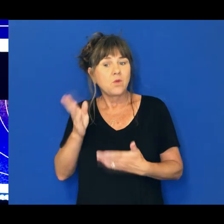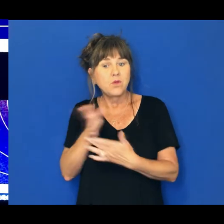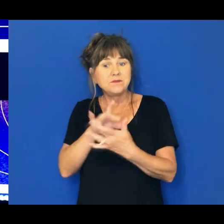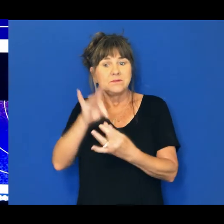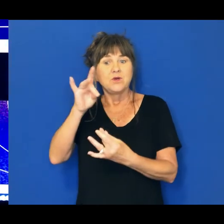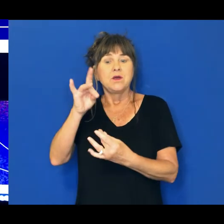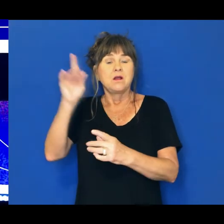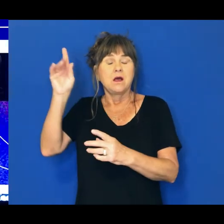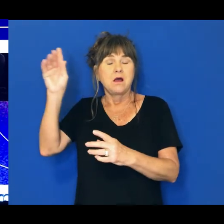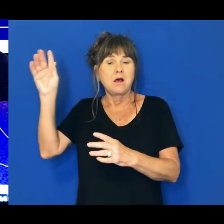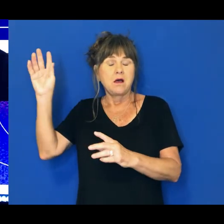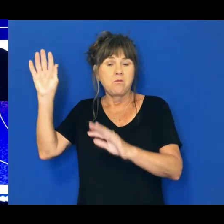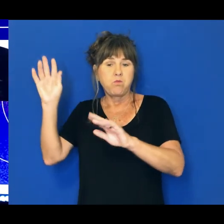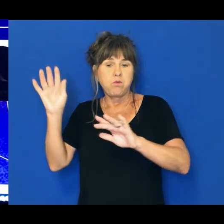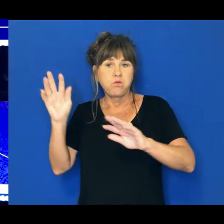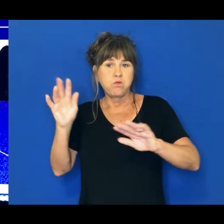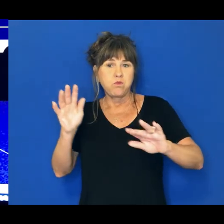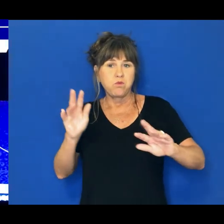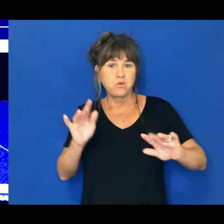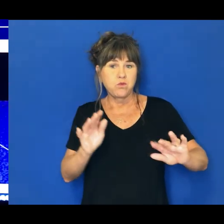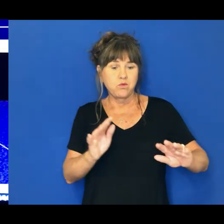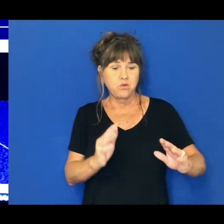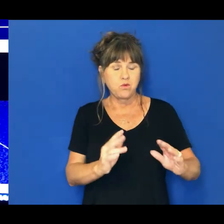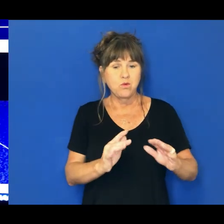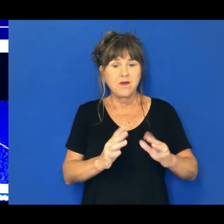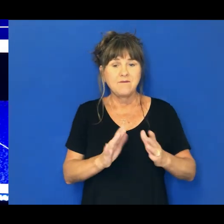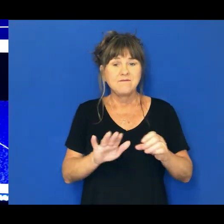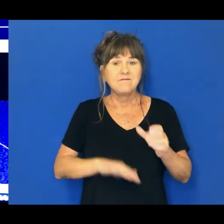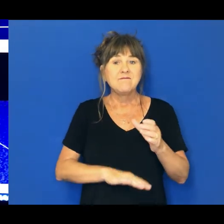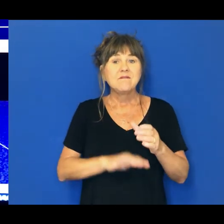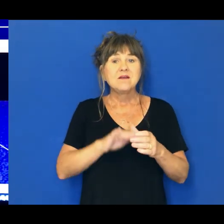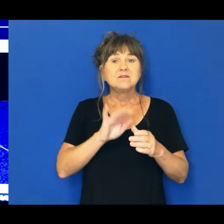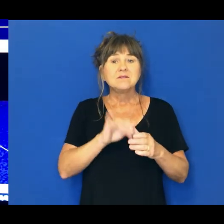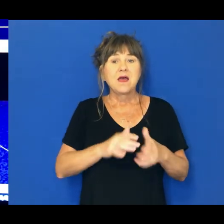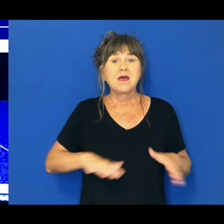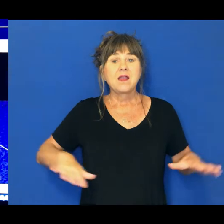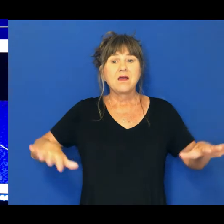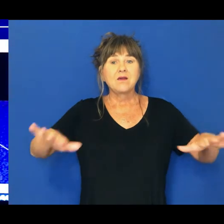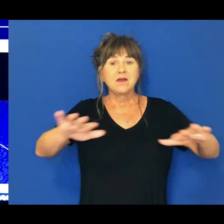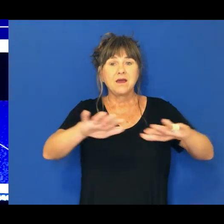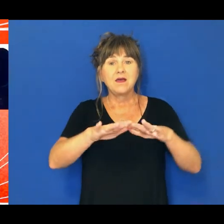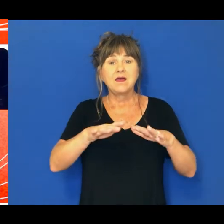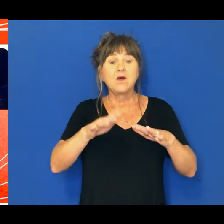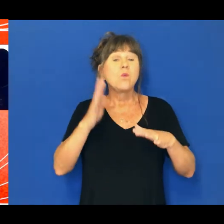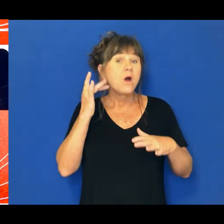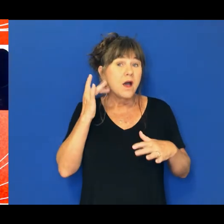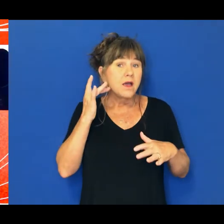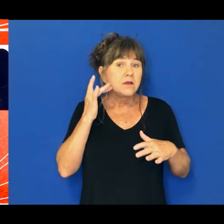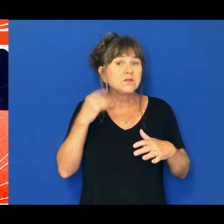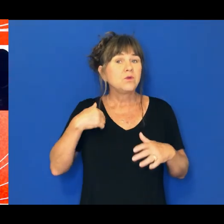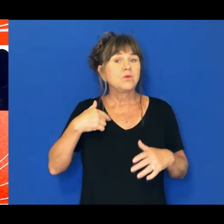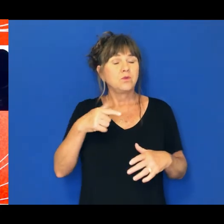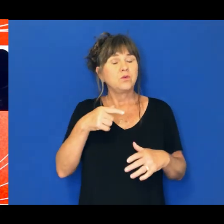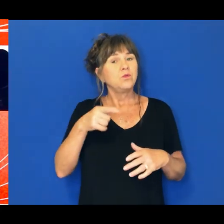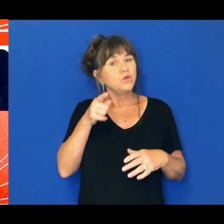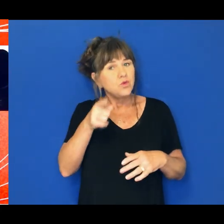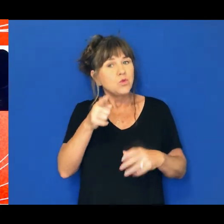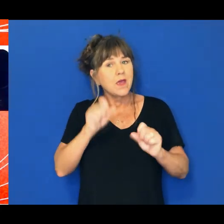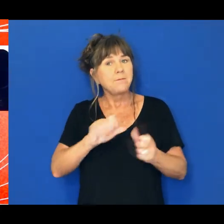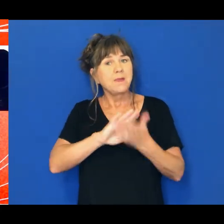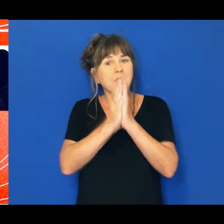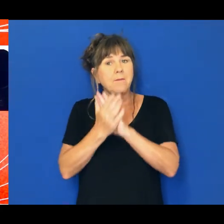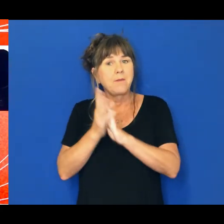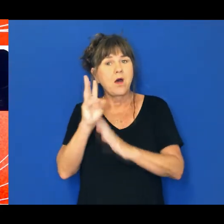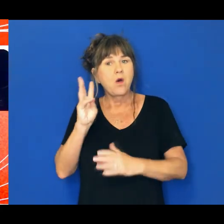Spirit, the Holy Ghost comes and fills the room, it's so that you can be a witness to the faithfulness of God. Can